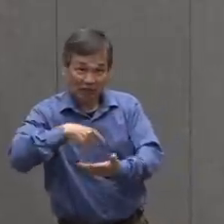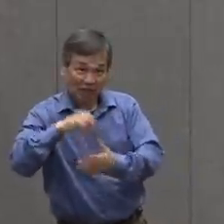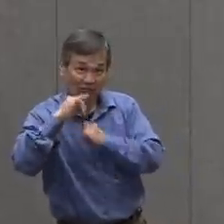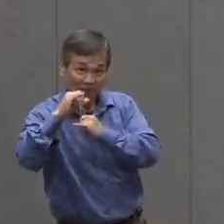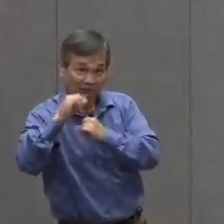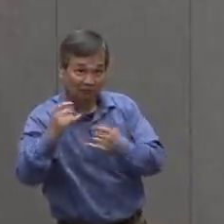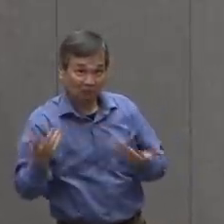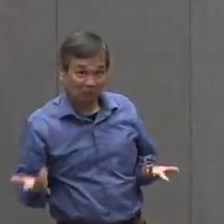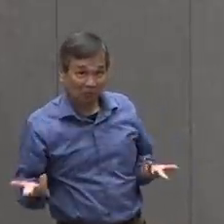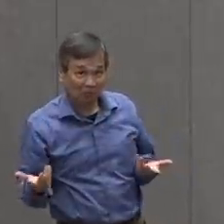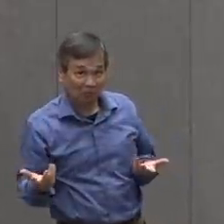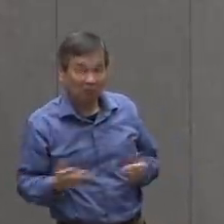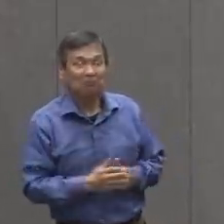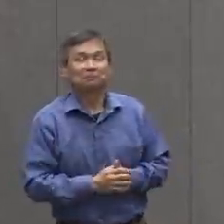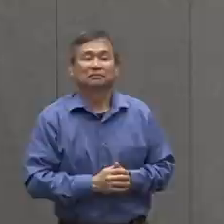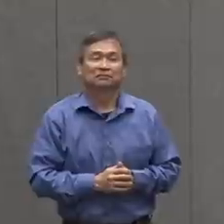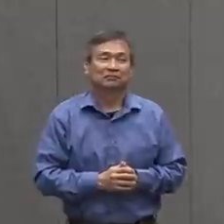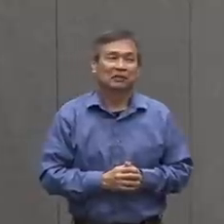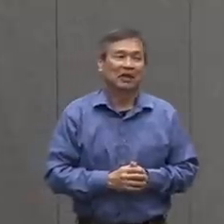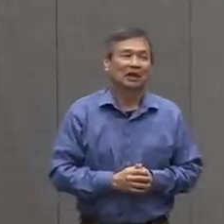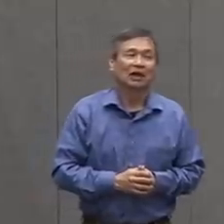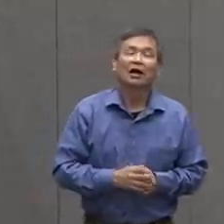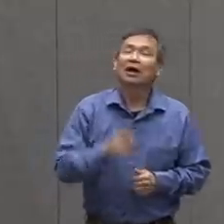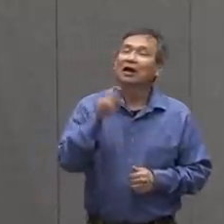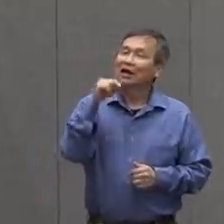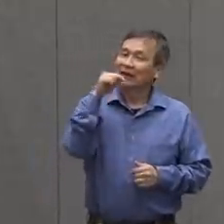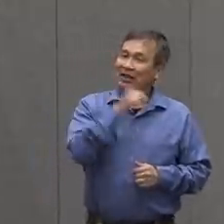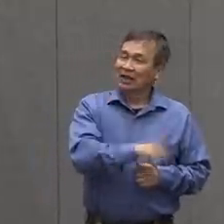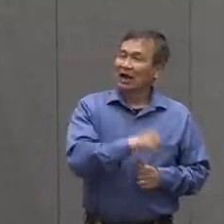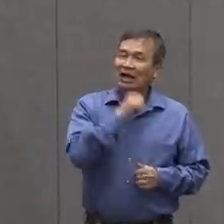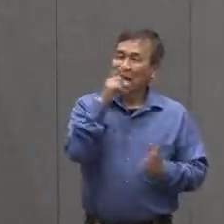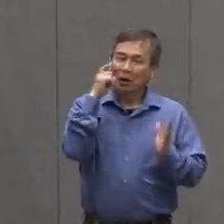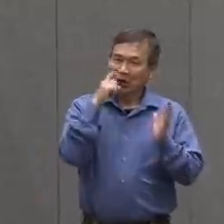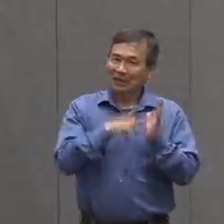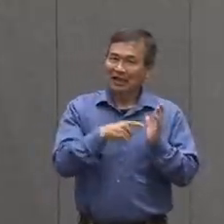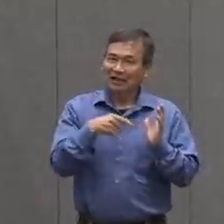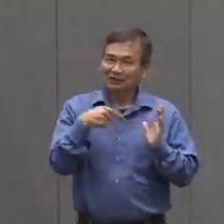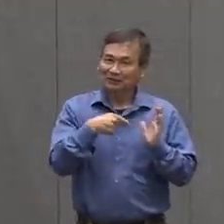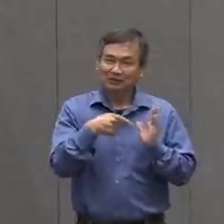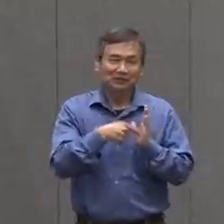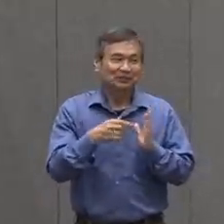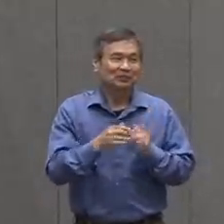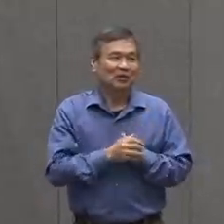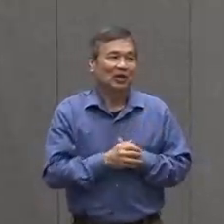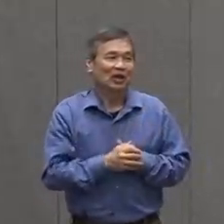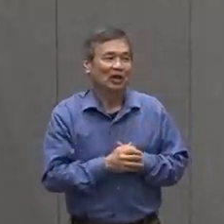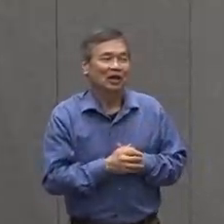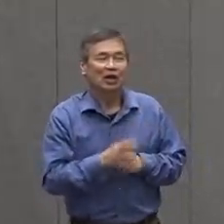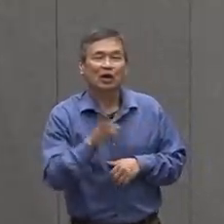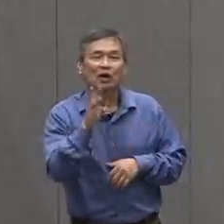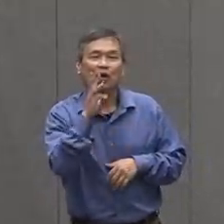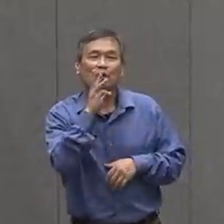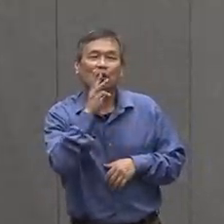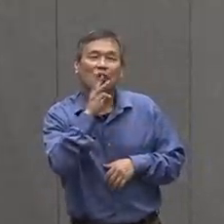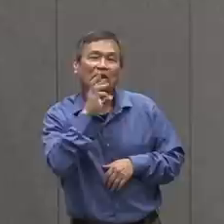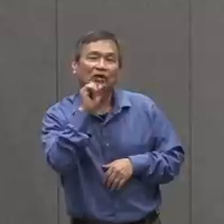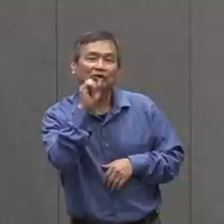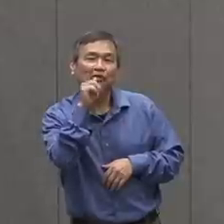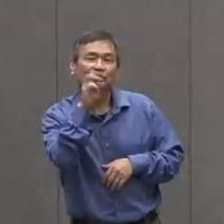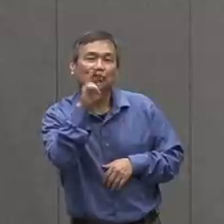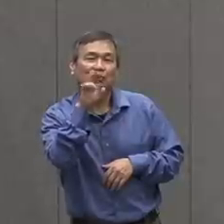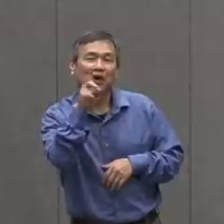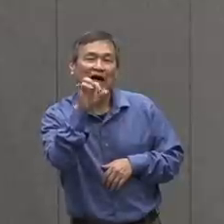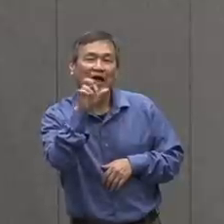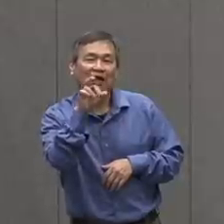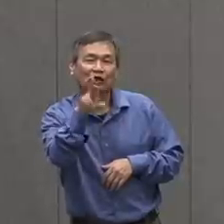Here's the one that I didn't recognize. If you're a water strider, you can